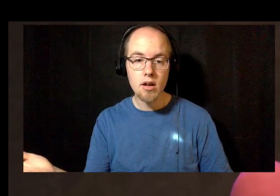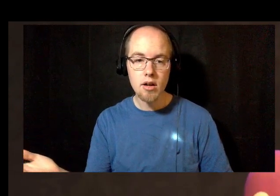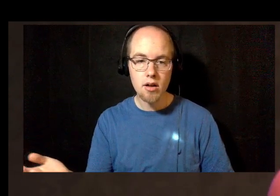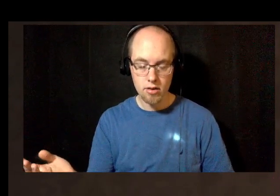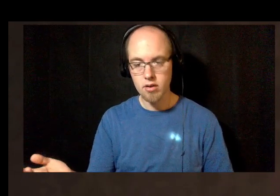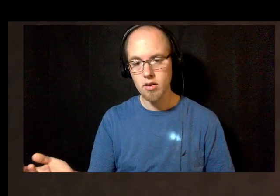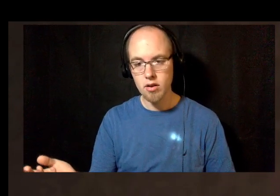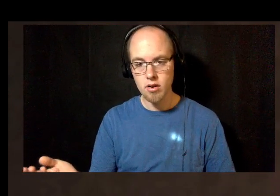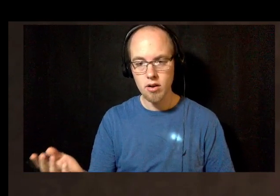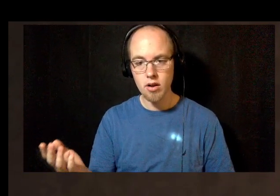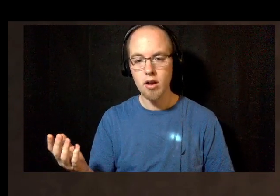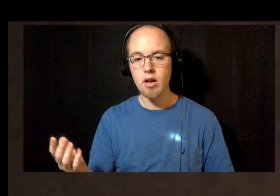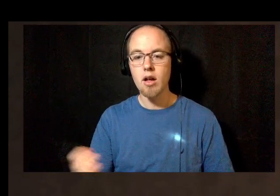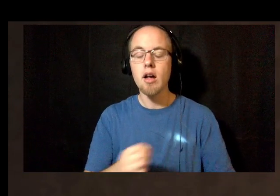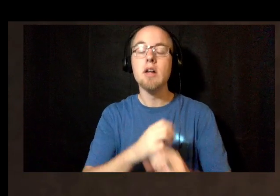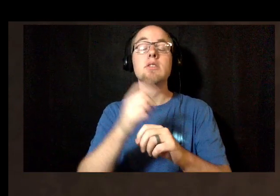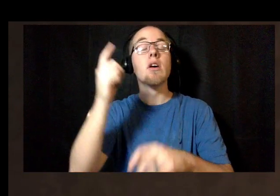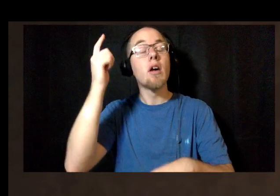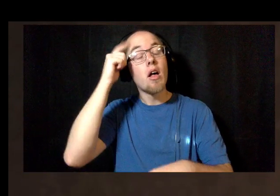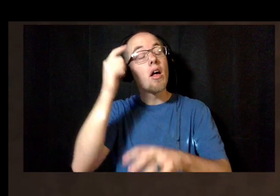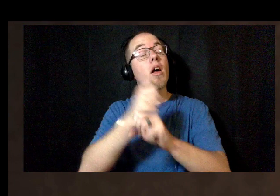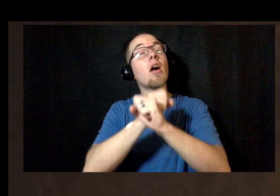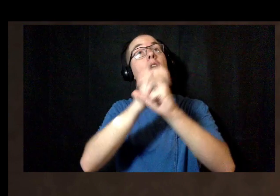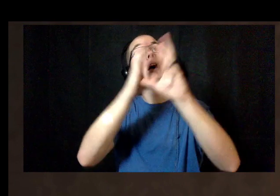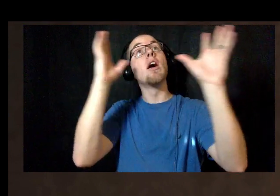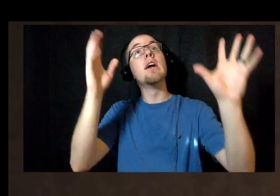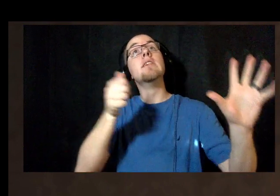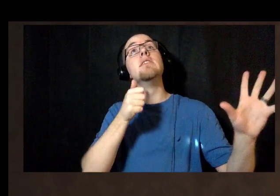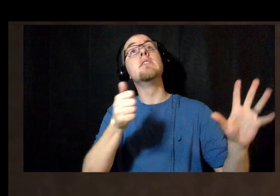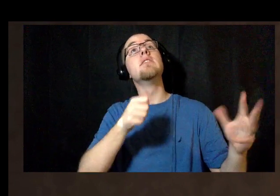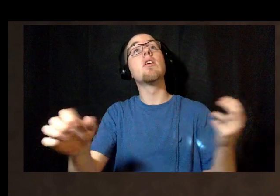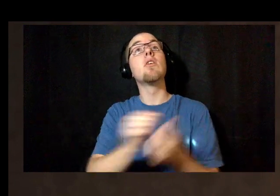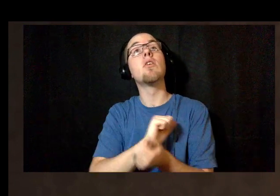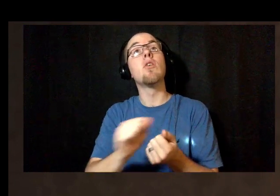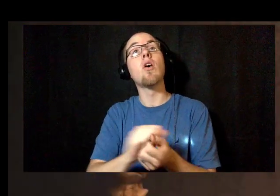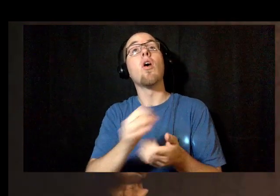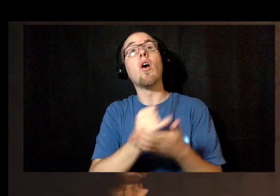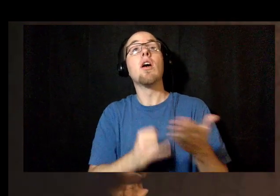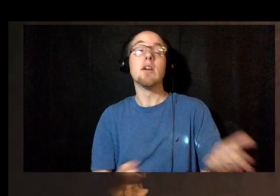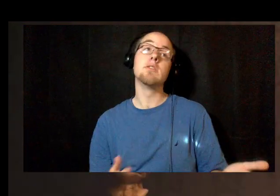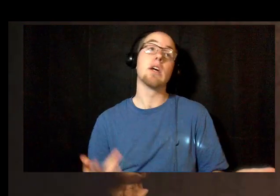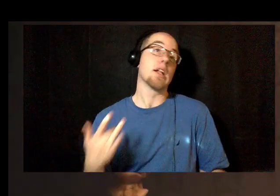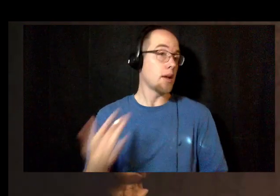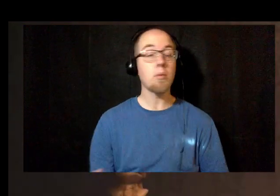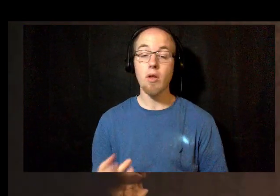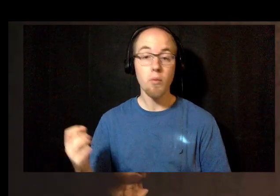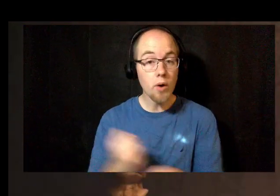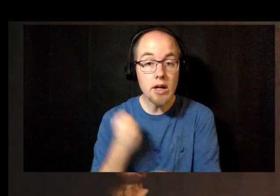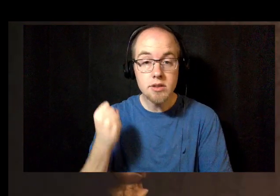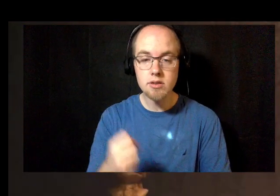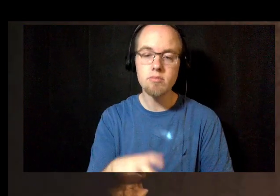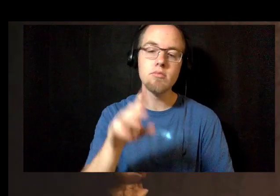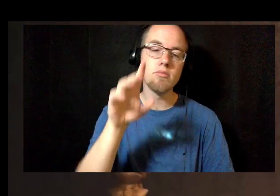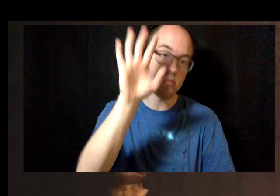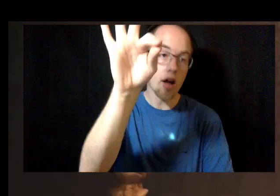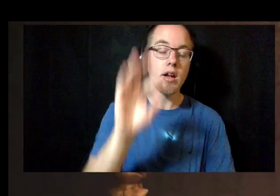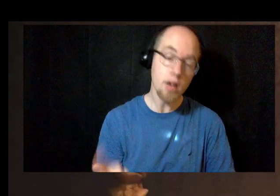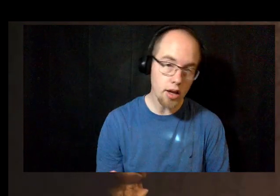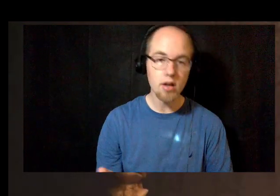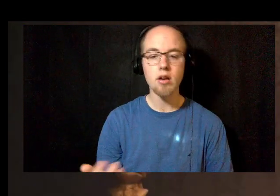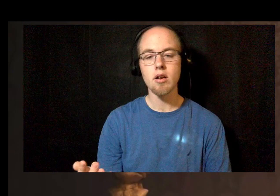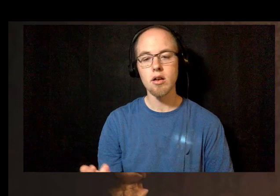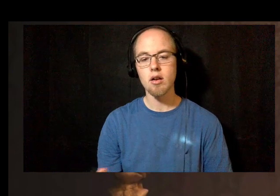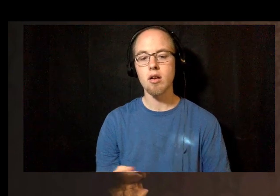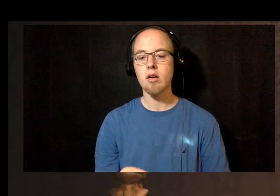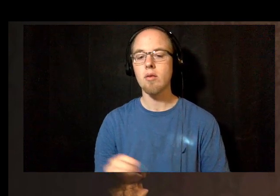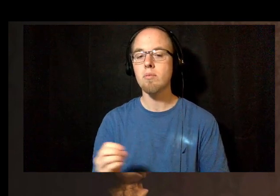Because it's the image of the tortured, self-destructive artist that prevails 9 times out of 10. Amy Winehouse was just a girl that